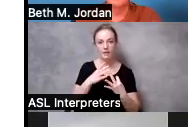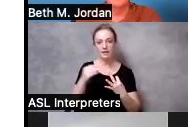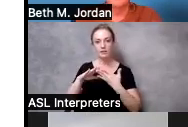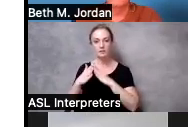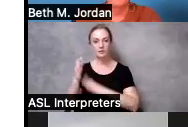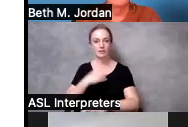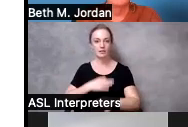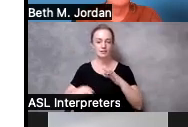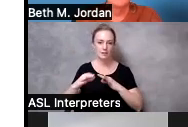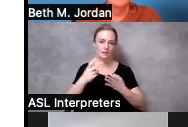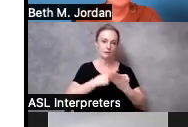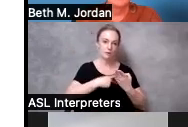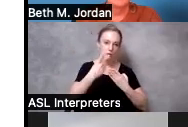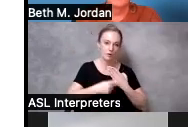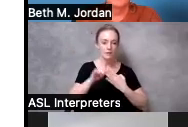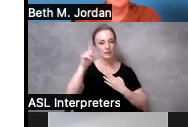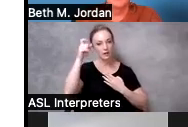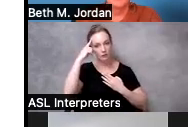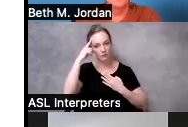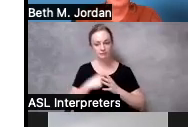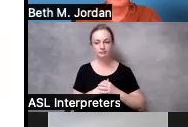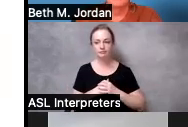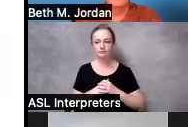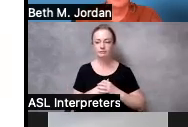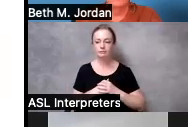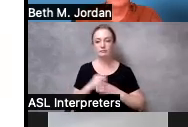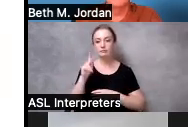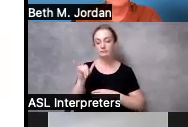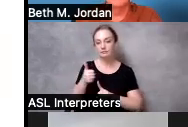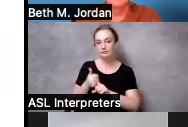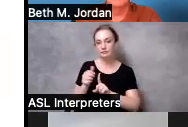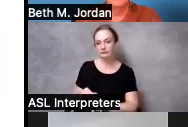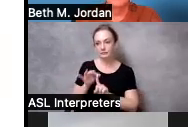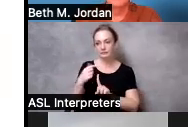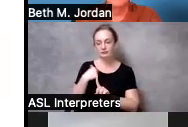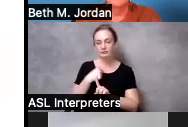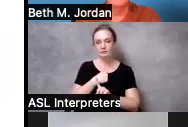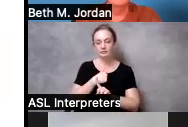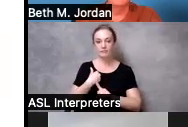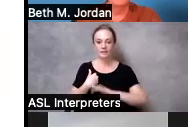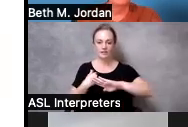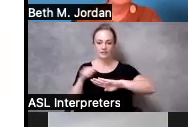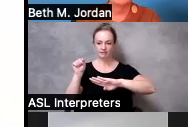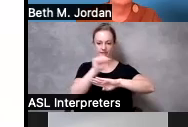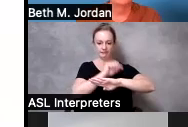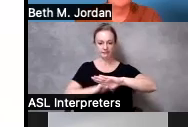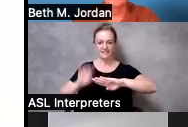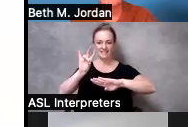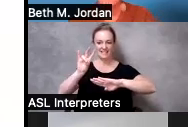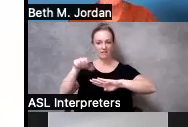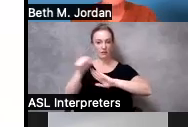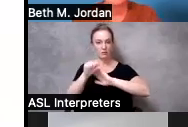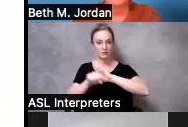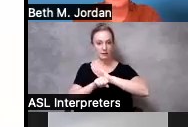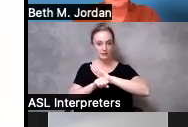institutions such as government. Kentucky is unique in that we border 7 contiguous states and has the 4th greatest number of counties